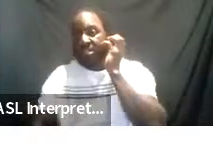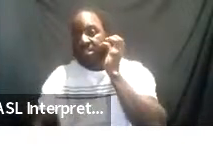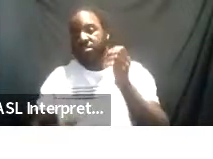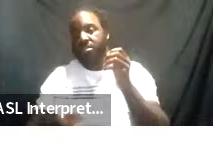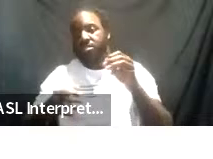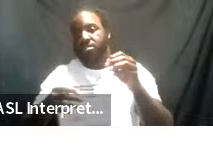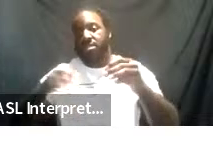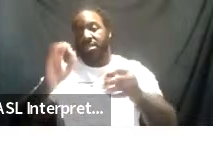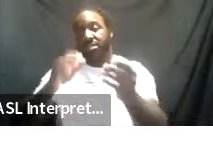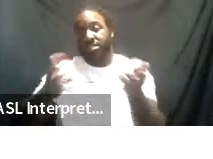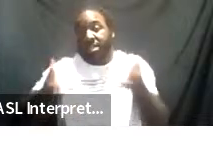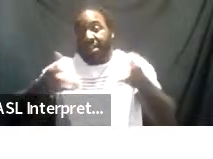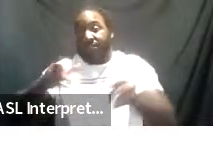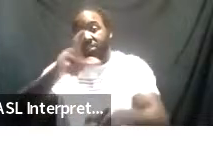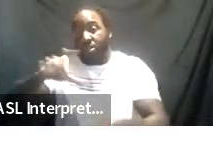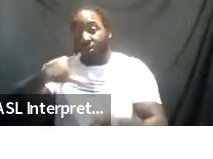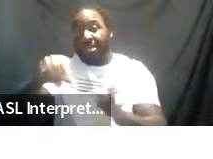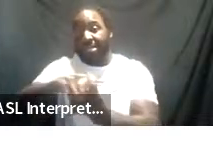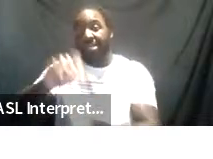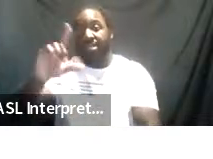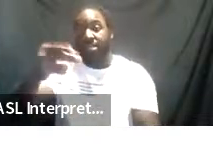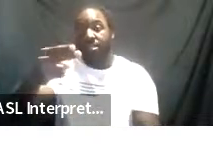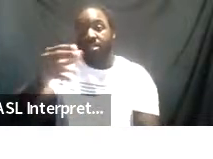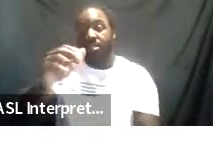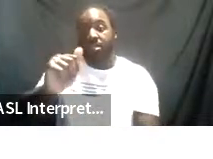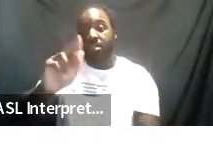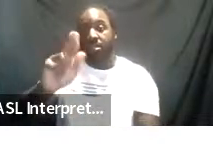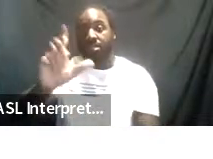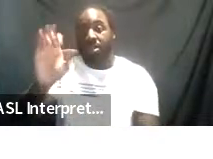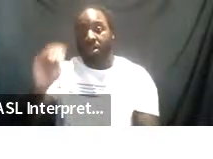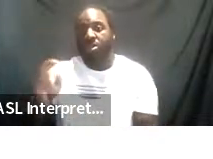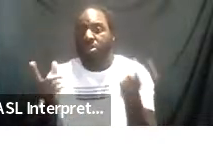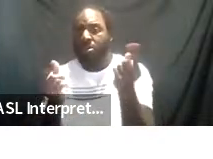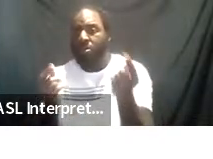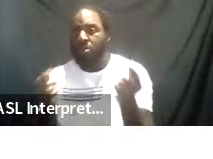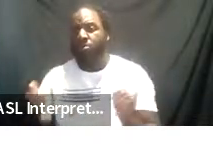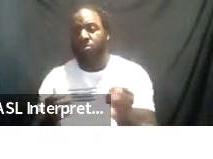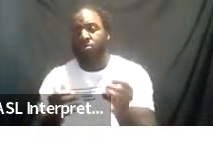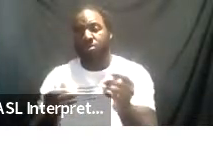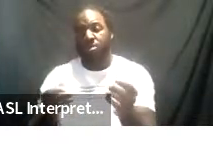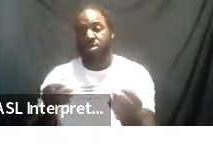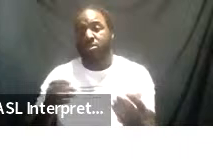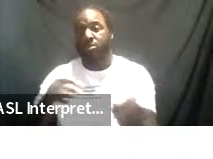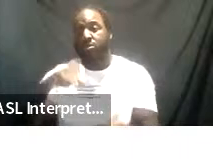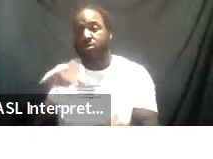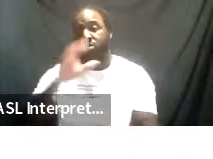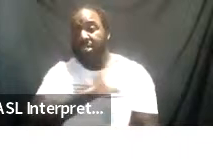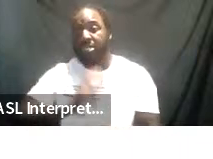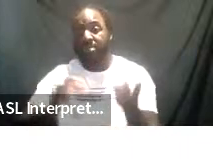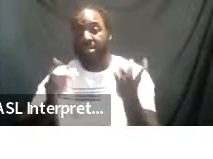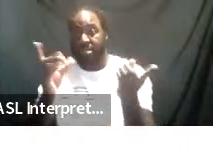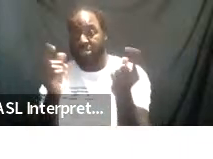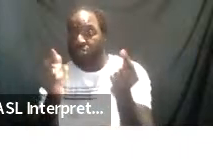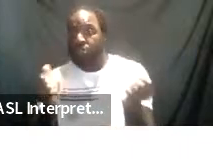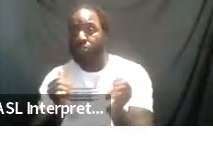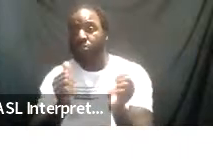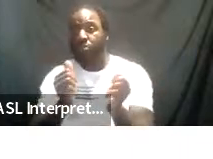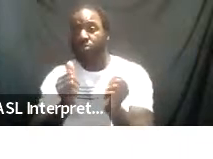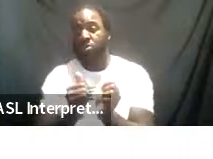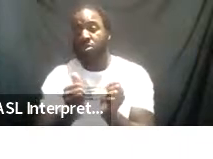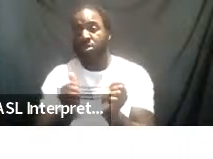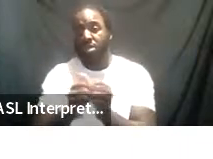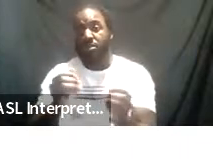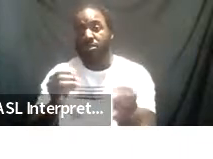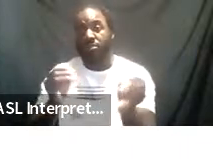So what would the land use committee do to more